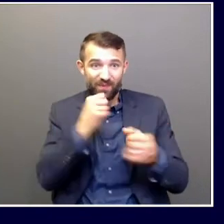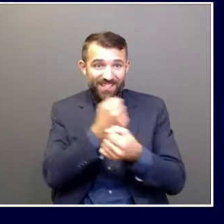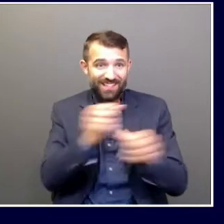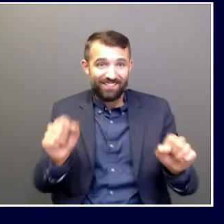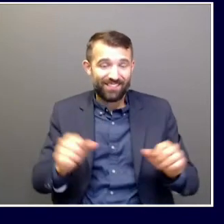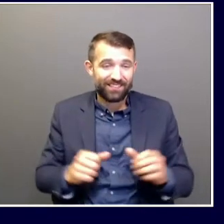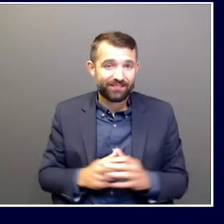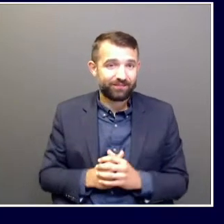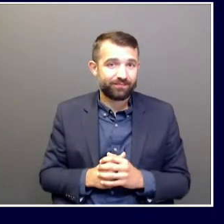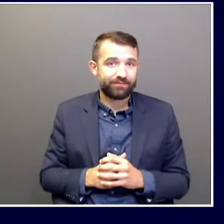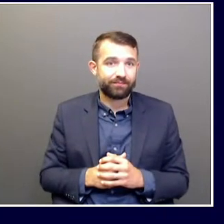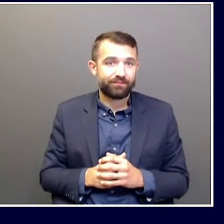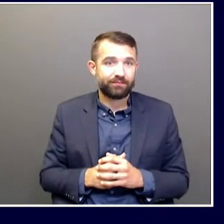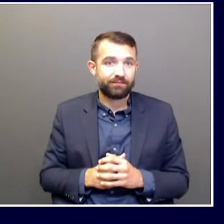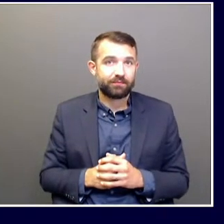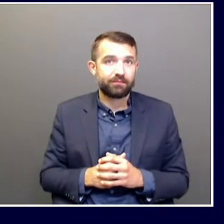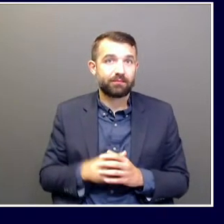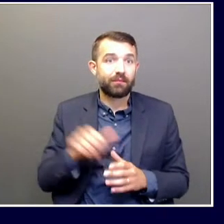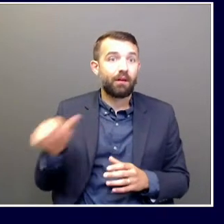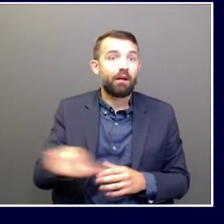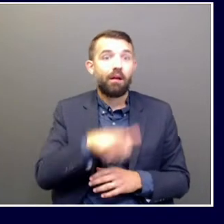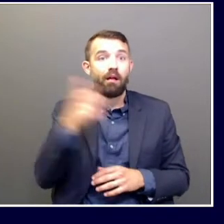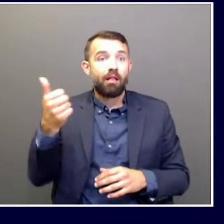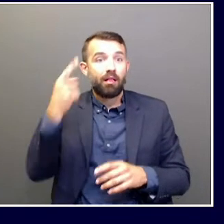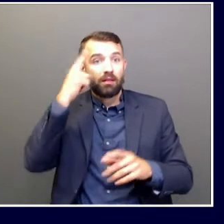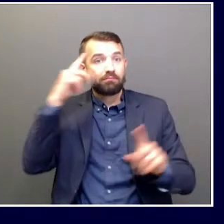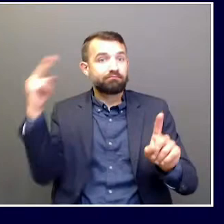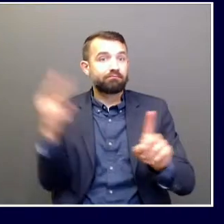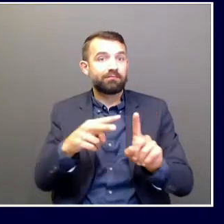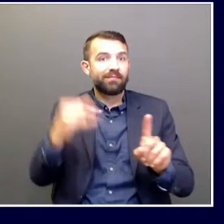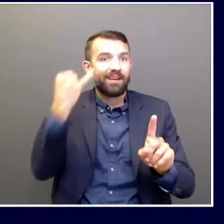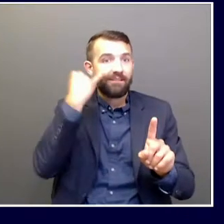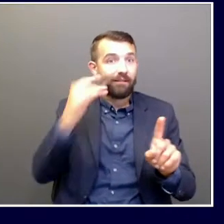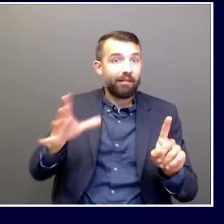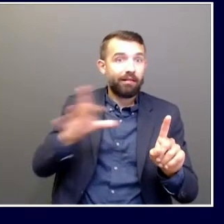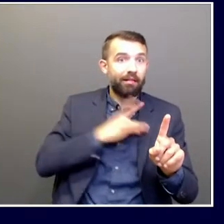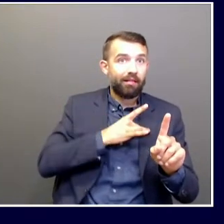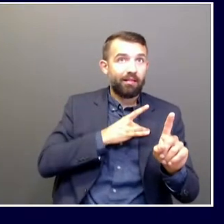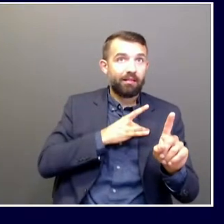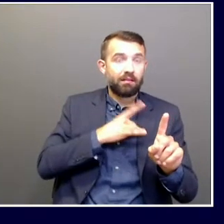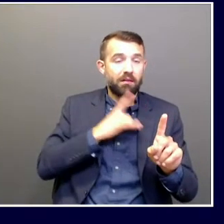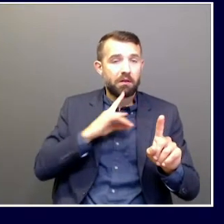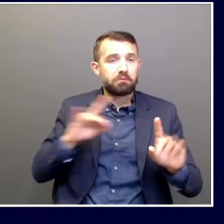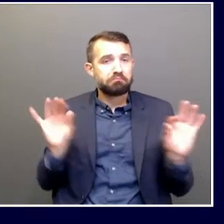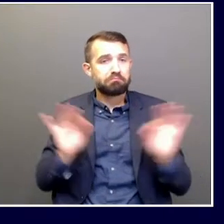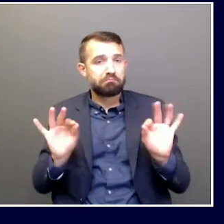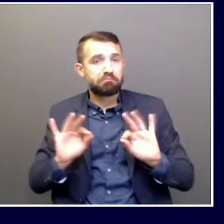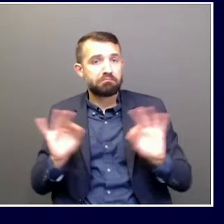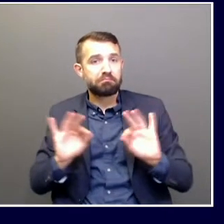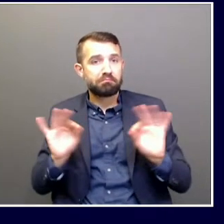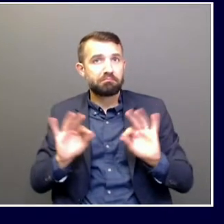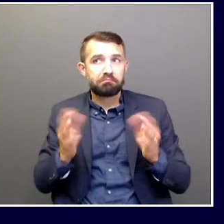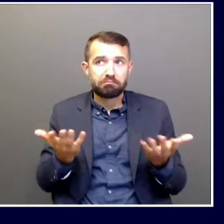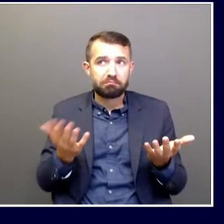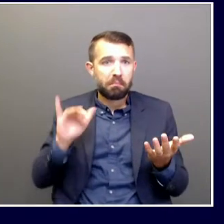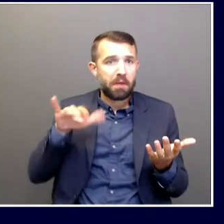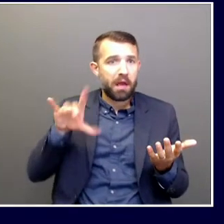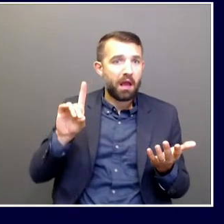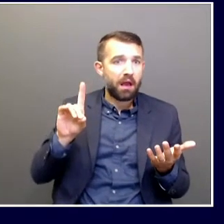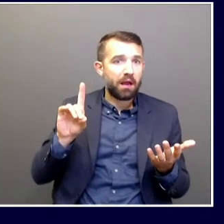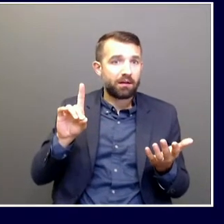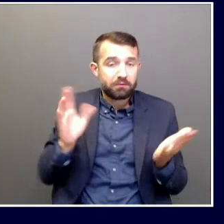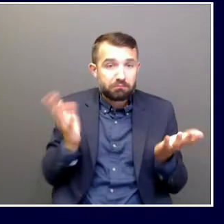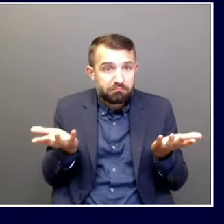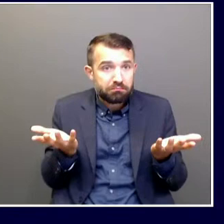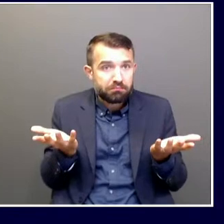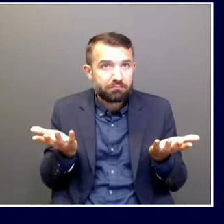I do get it, I won't get very sick. Or if I get vaccinated, I still run the risk of getting COVID. Well, that's true.